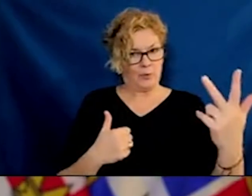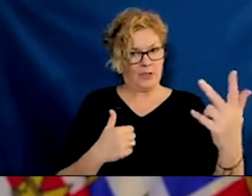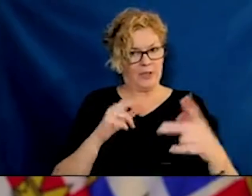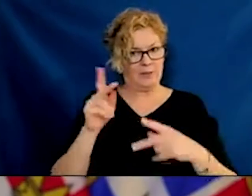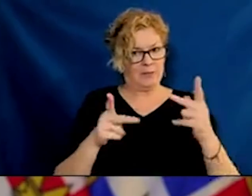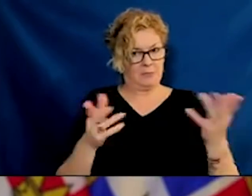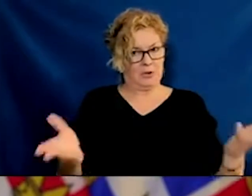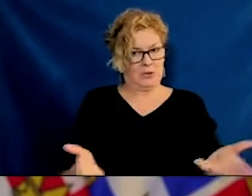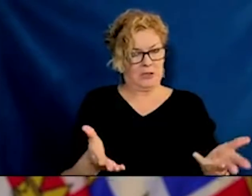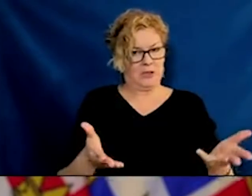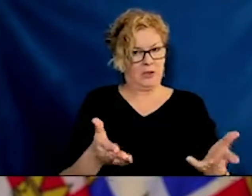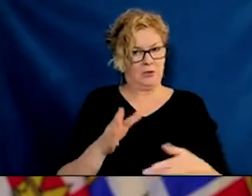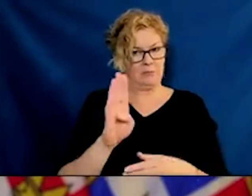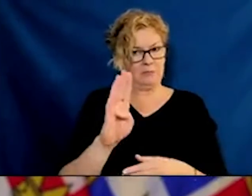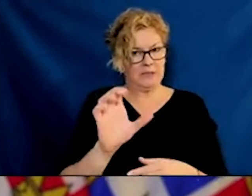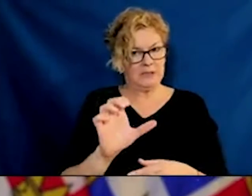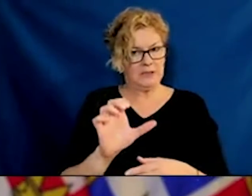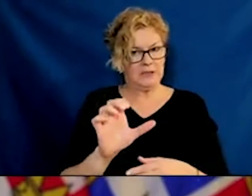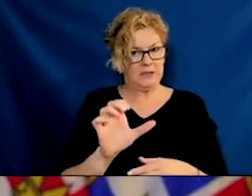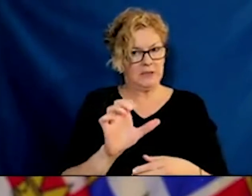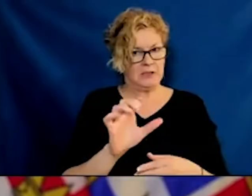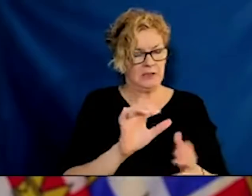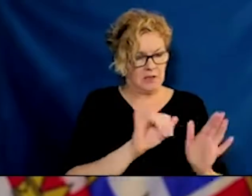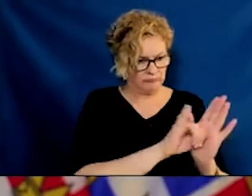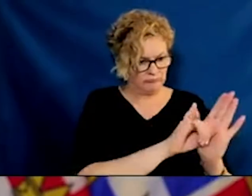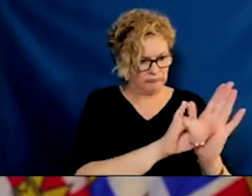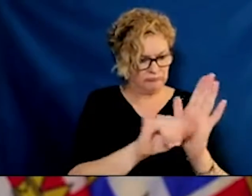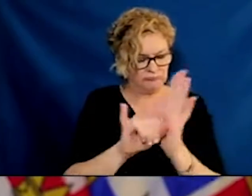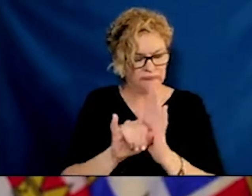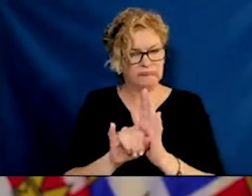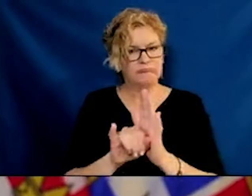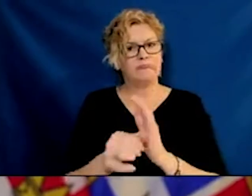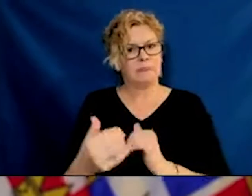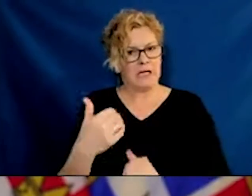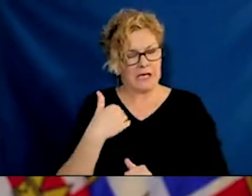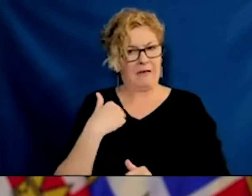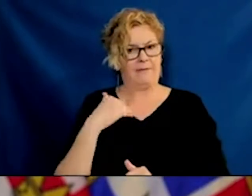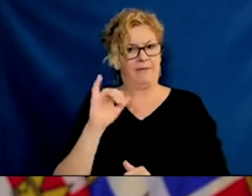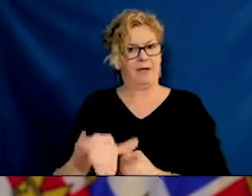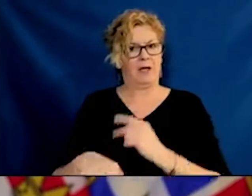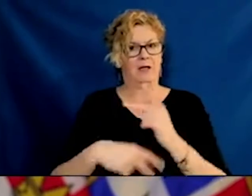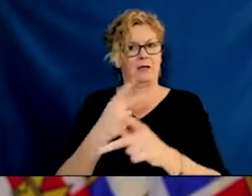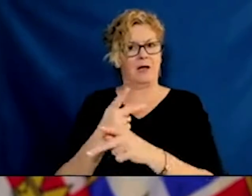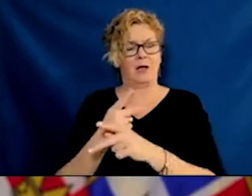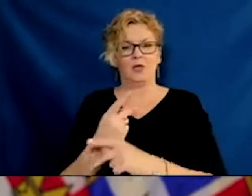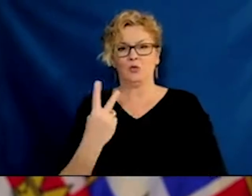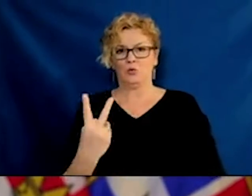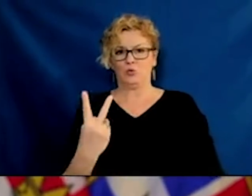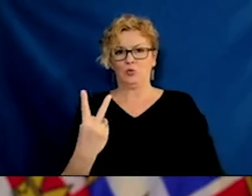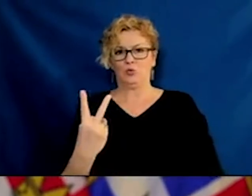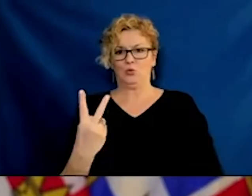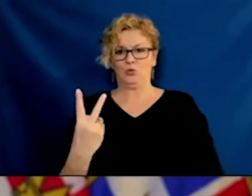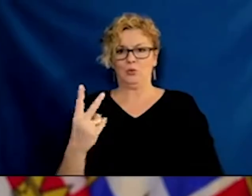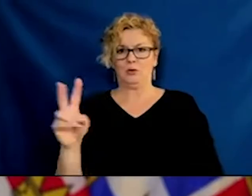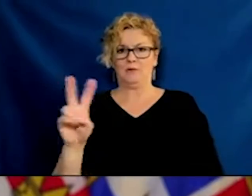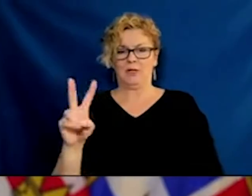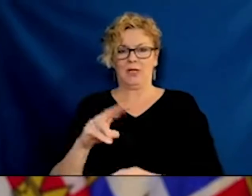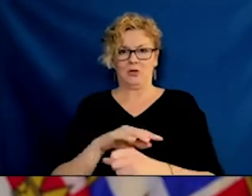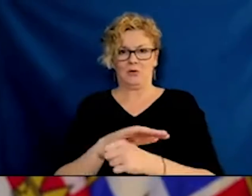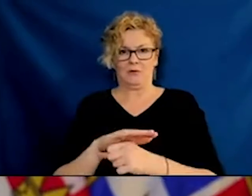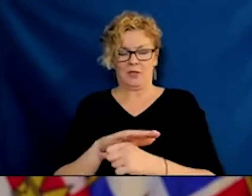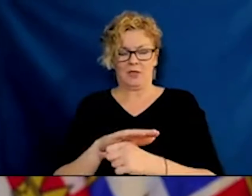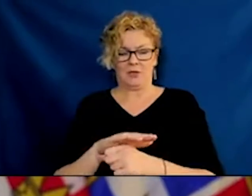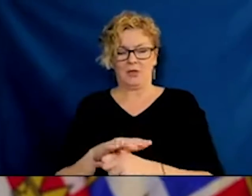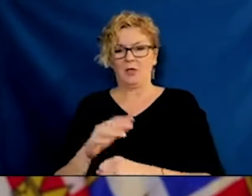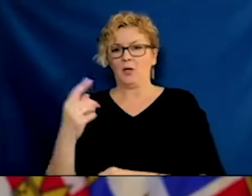now investigating. 2 were in Vancouver Coastal, 1 in the Fraser Health region, and Public Health is doing